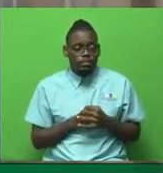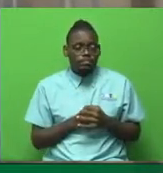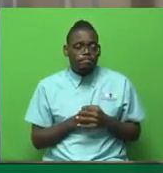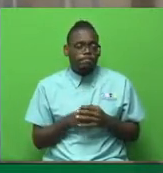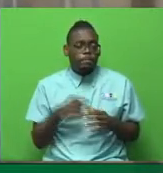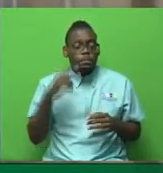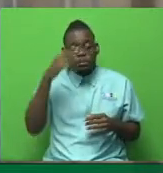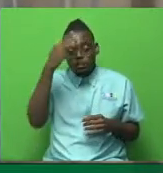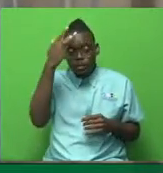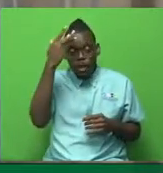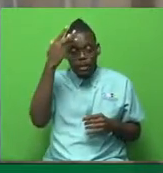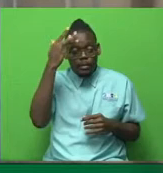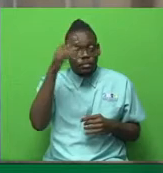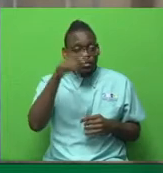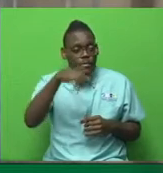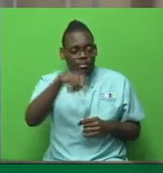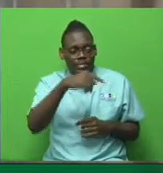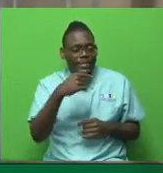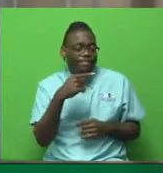of his government